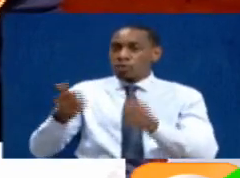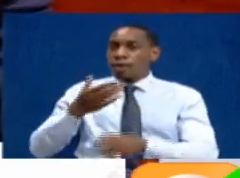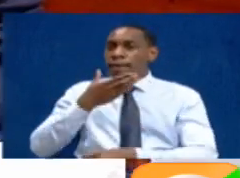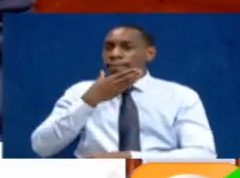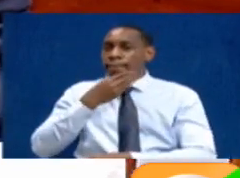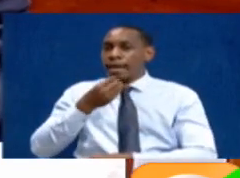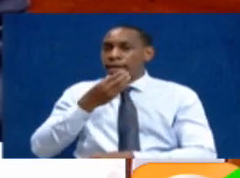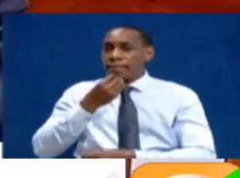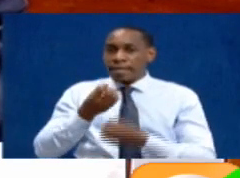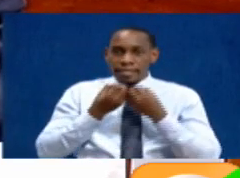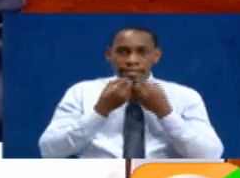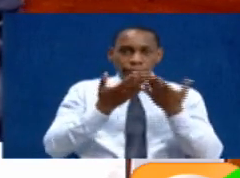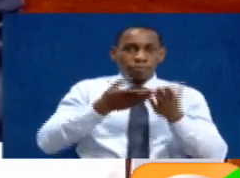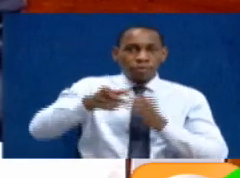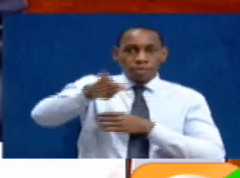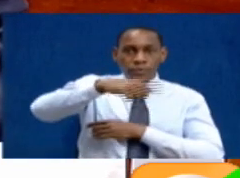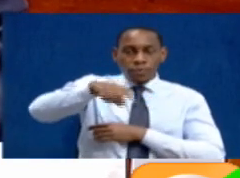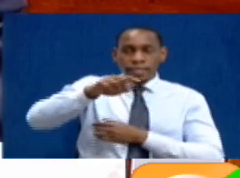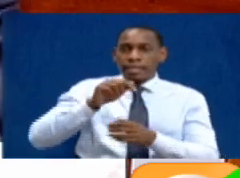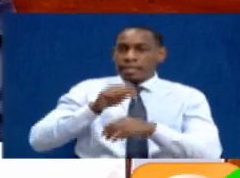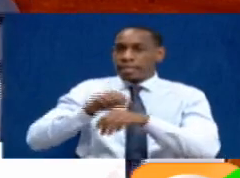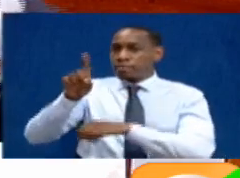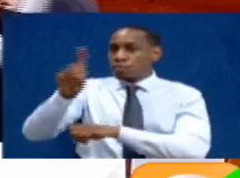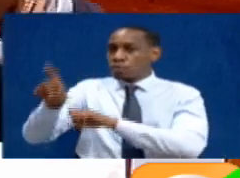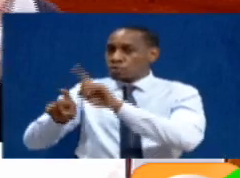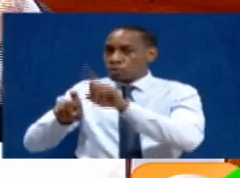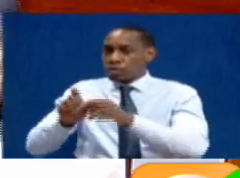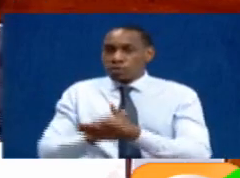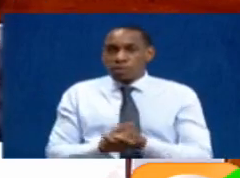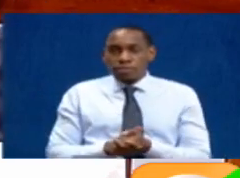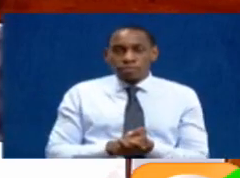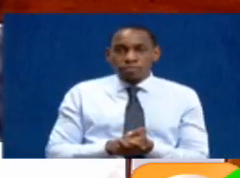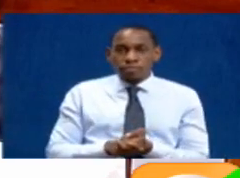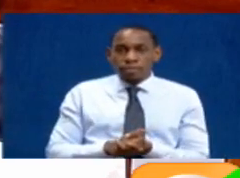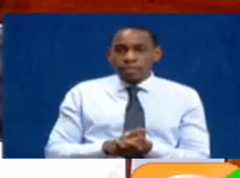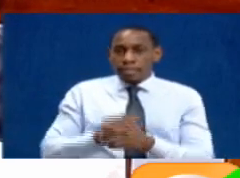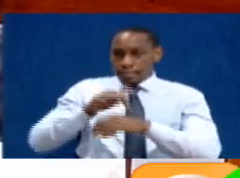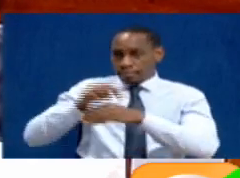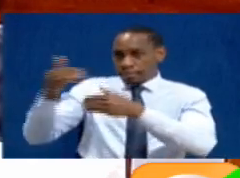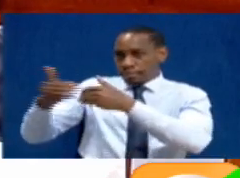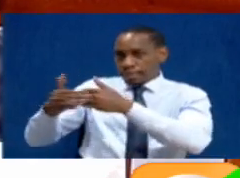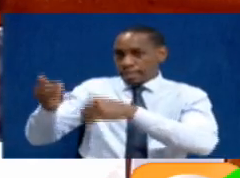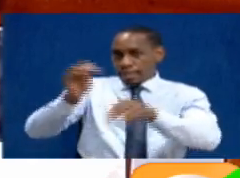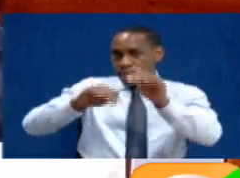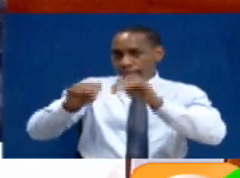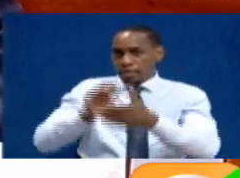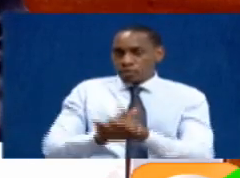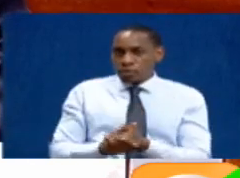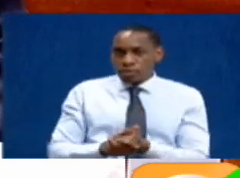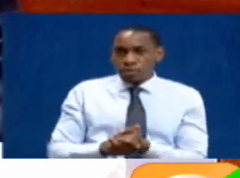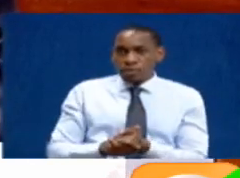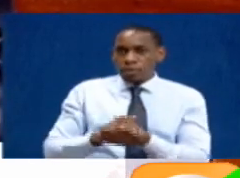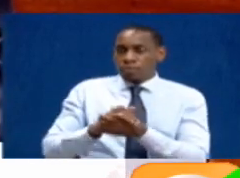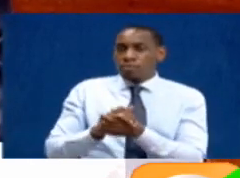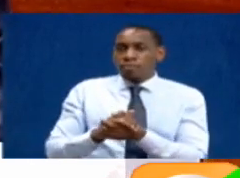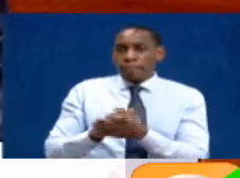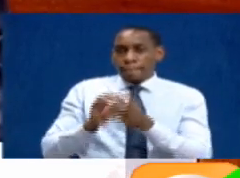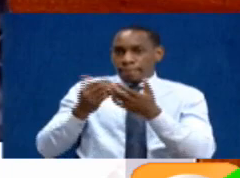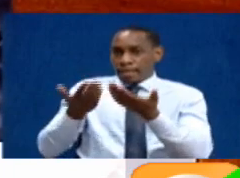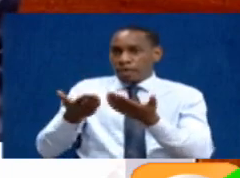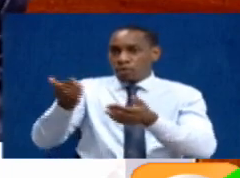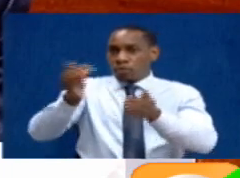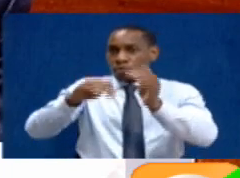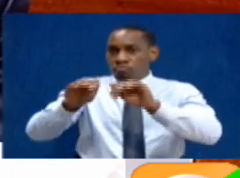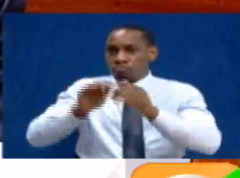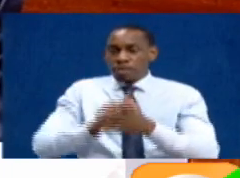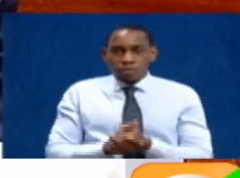us, gentlemen, when we asked him, because we were nearing the elections, how will it be the elections?